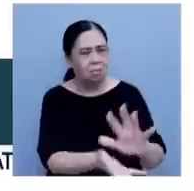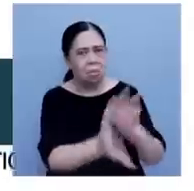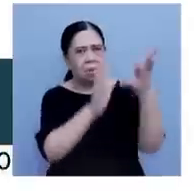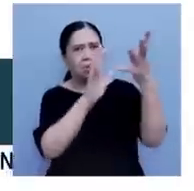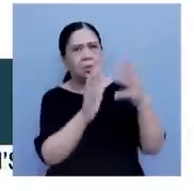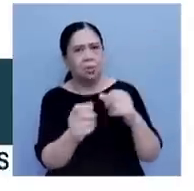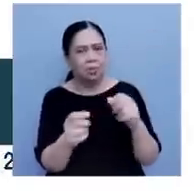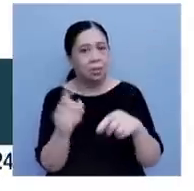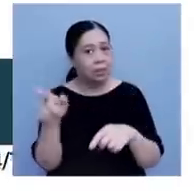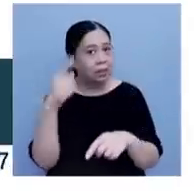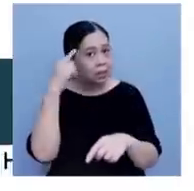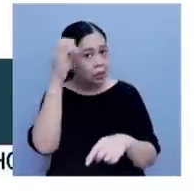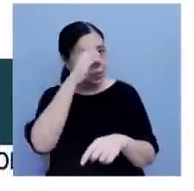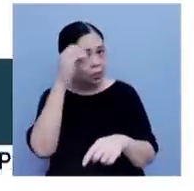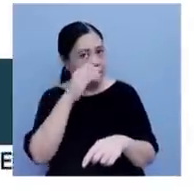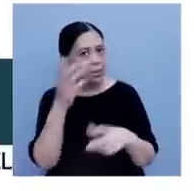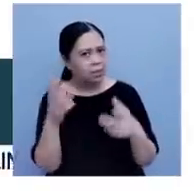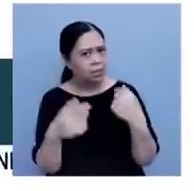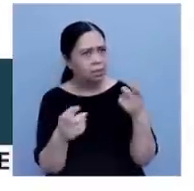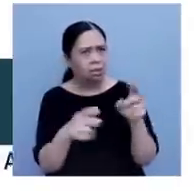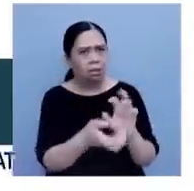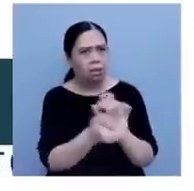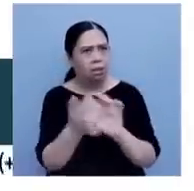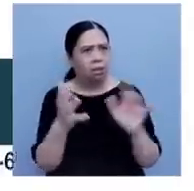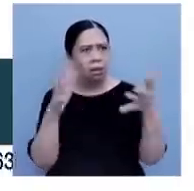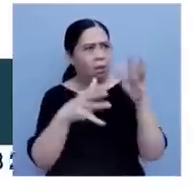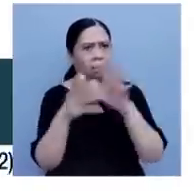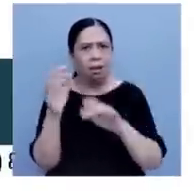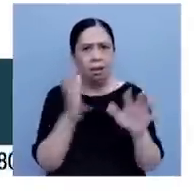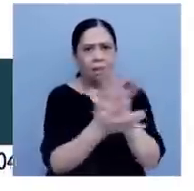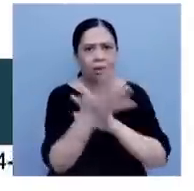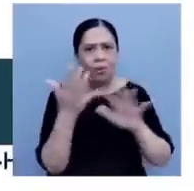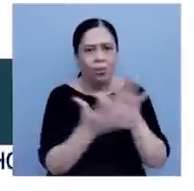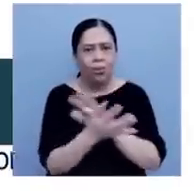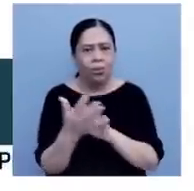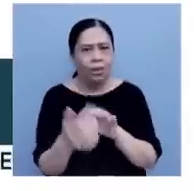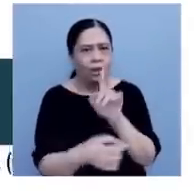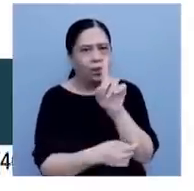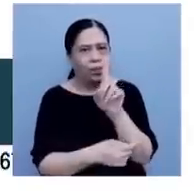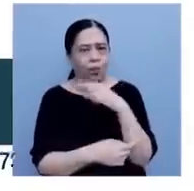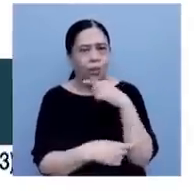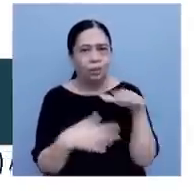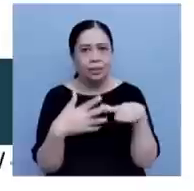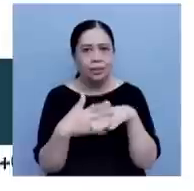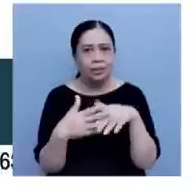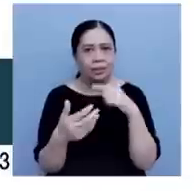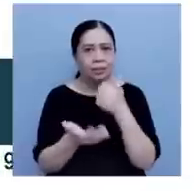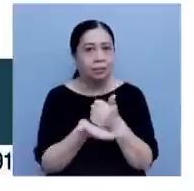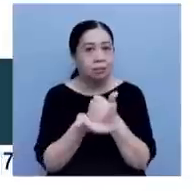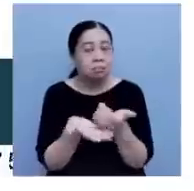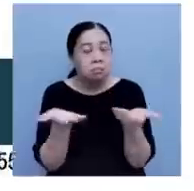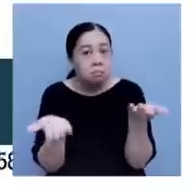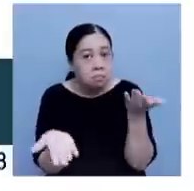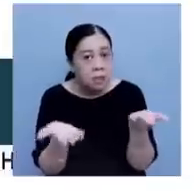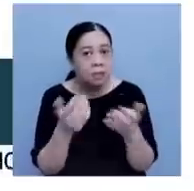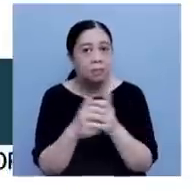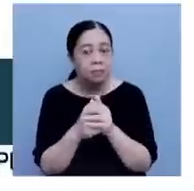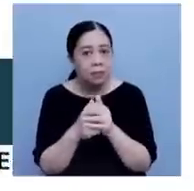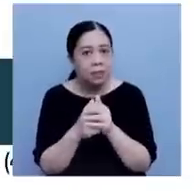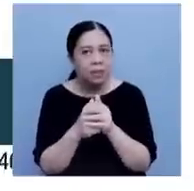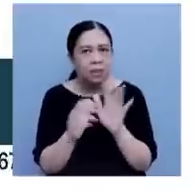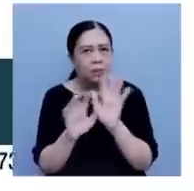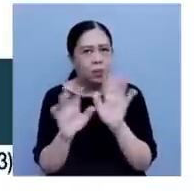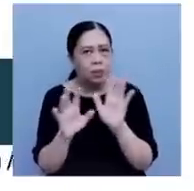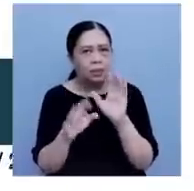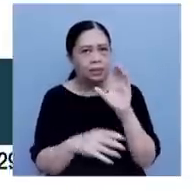his mind, things are already getting out of hand. There's one intervention that he said that maybe no further